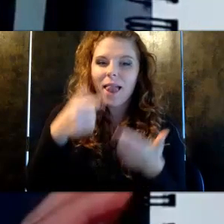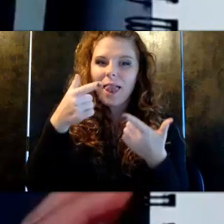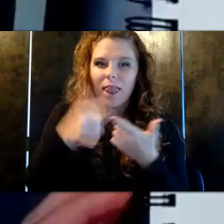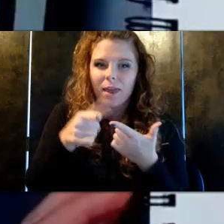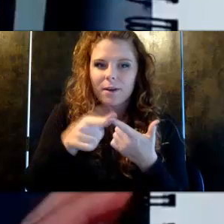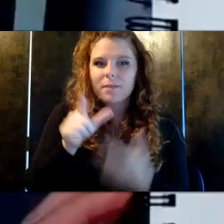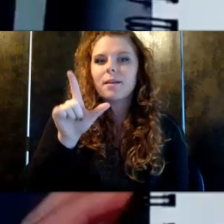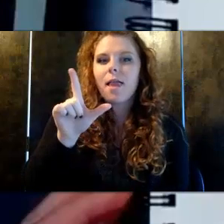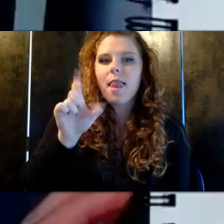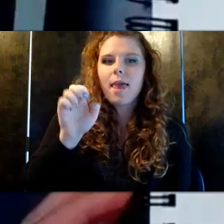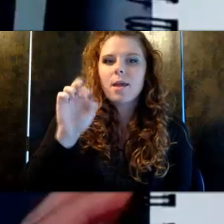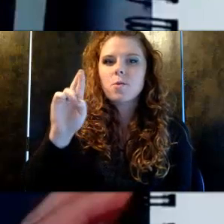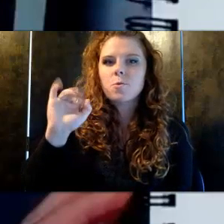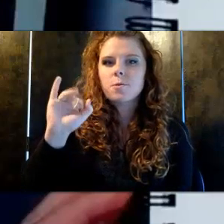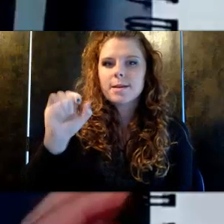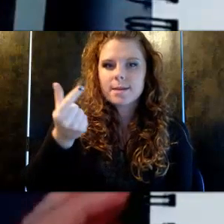practice.